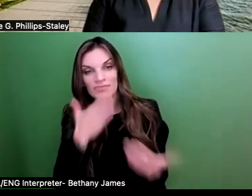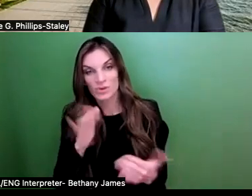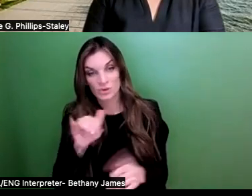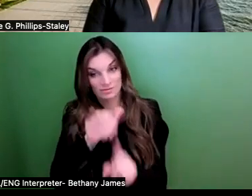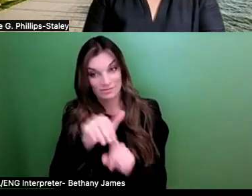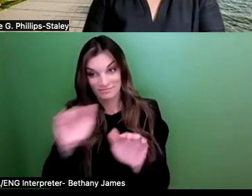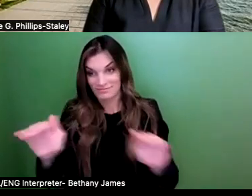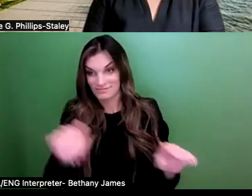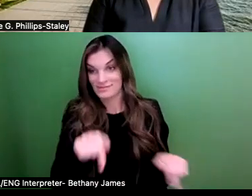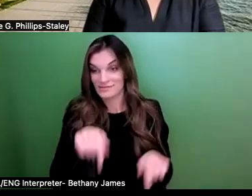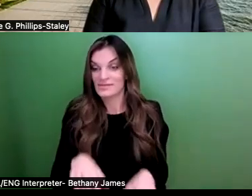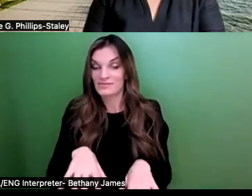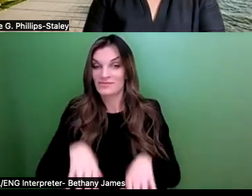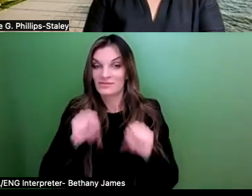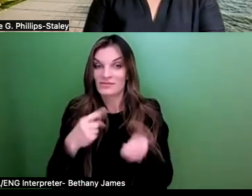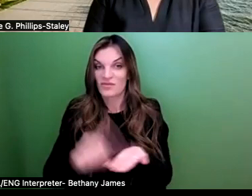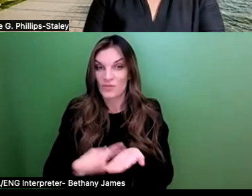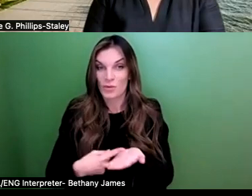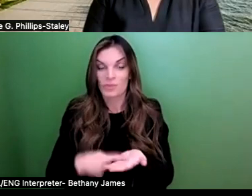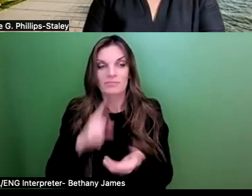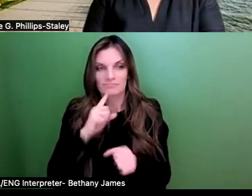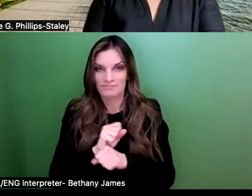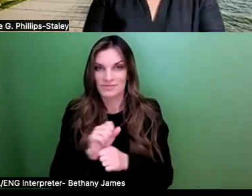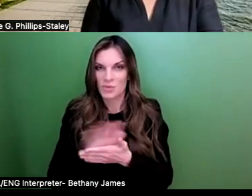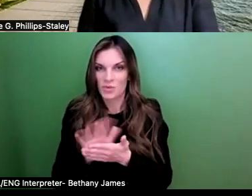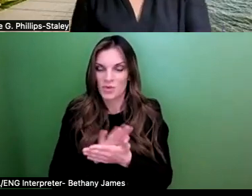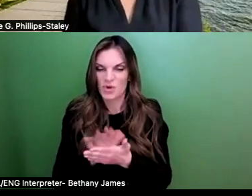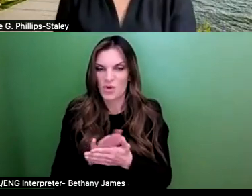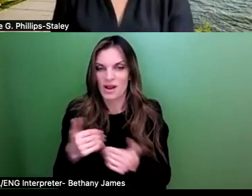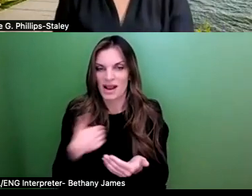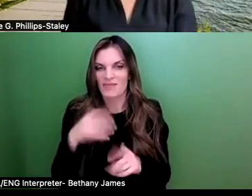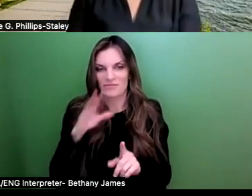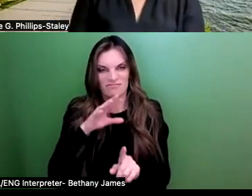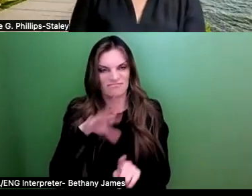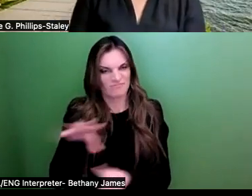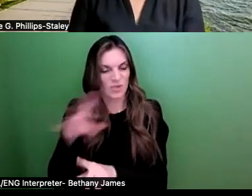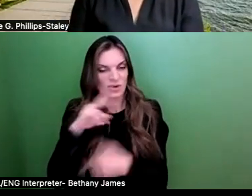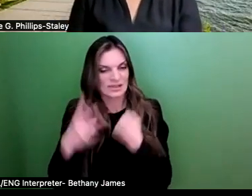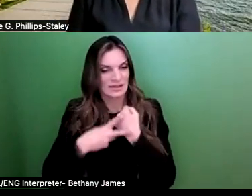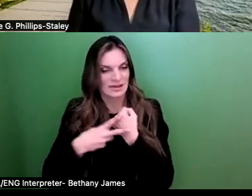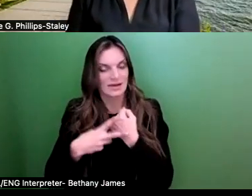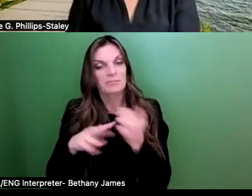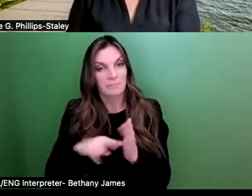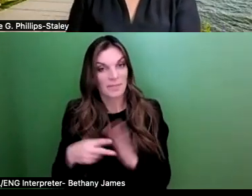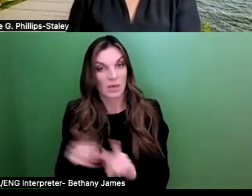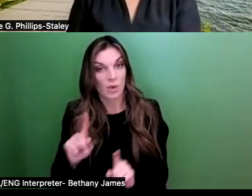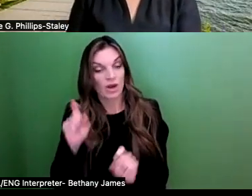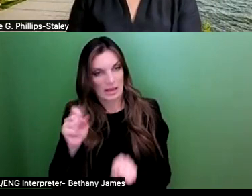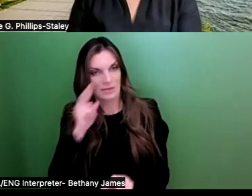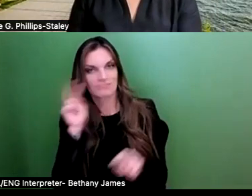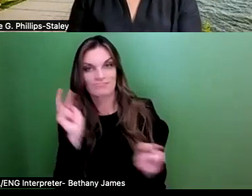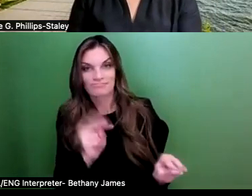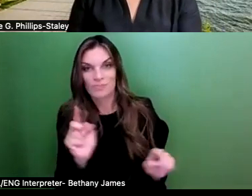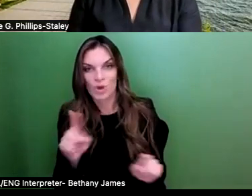you that this forum was recorded, not pre-recorded. It was recorded, and it will be available for later viewing